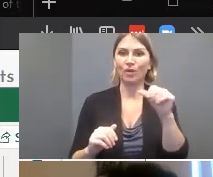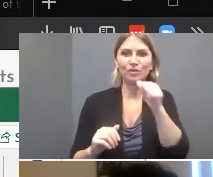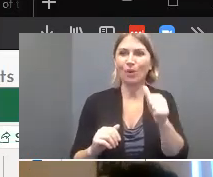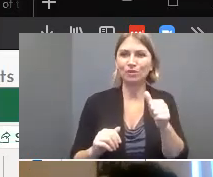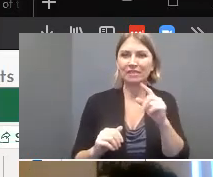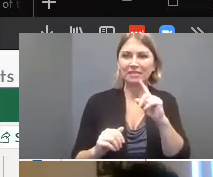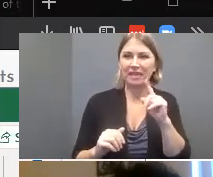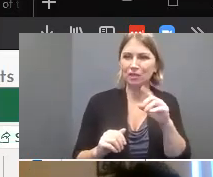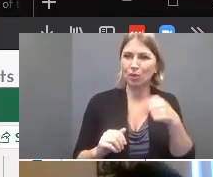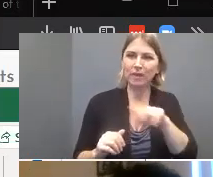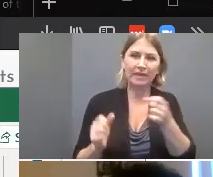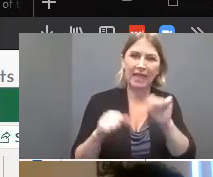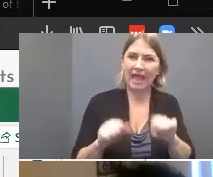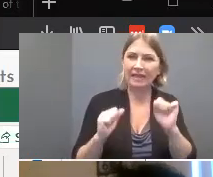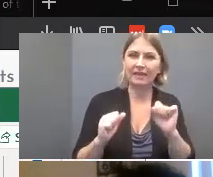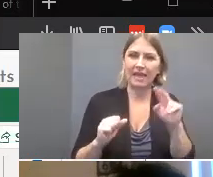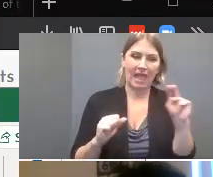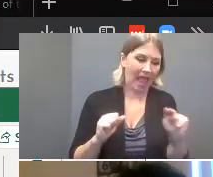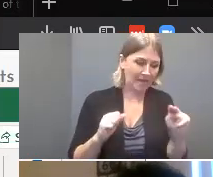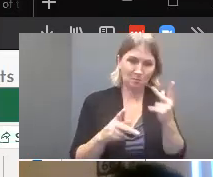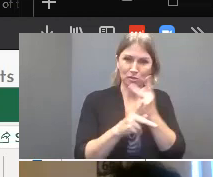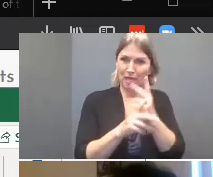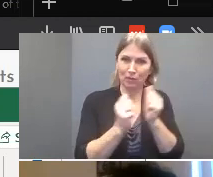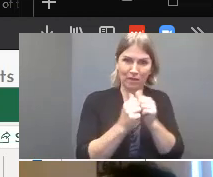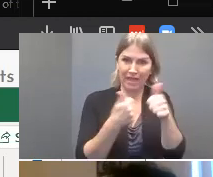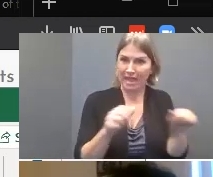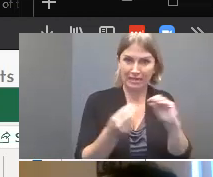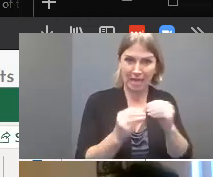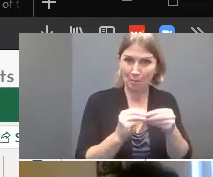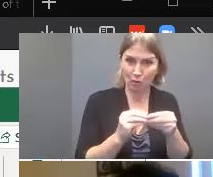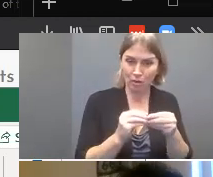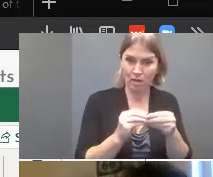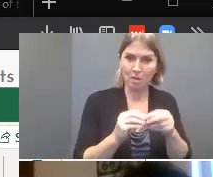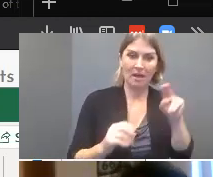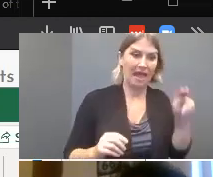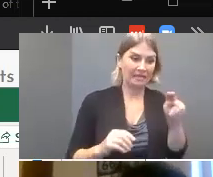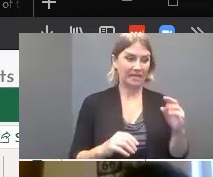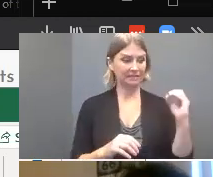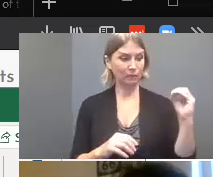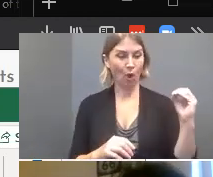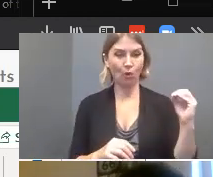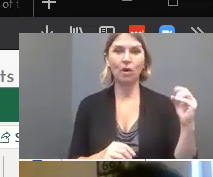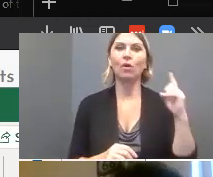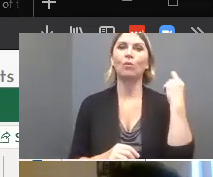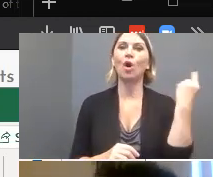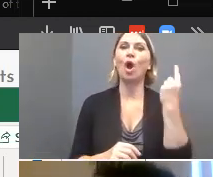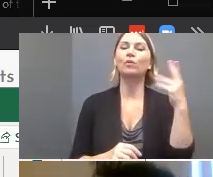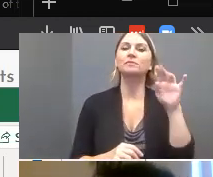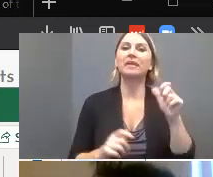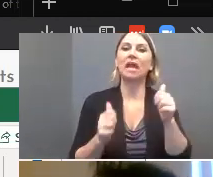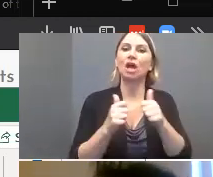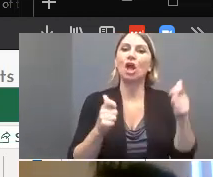right? So we can multiply n with whatever number, but after some n0, it is always again going to be larger